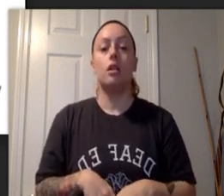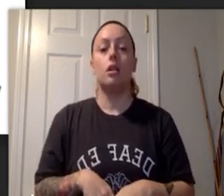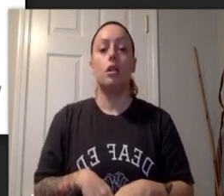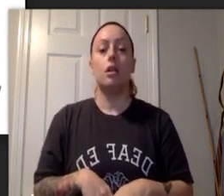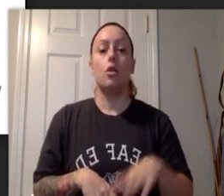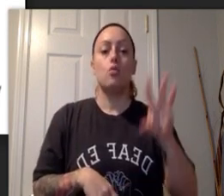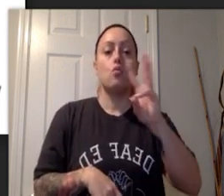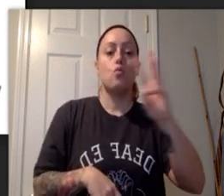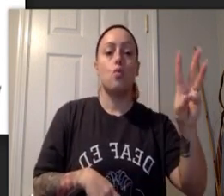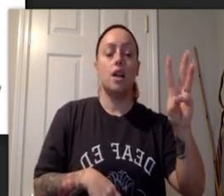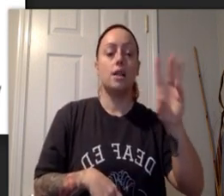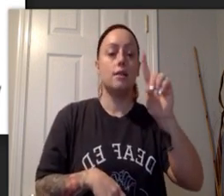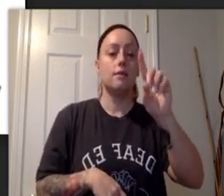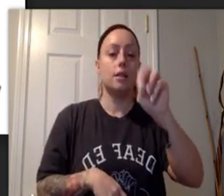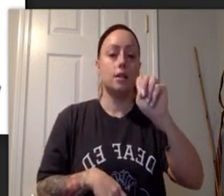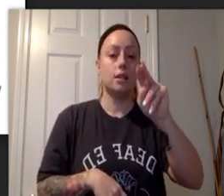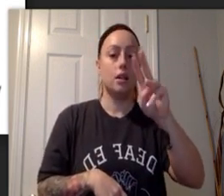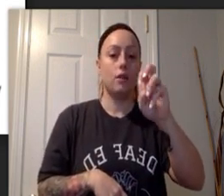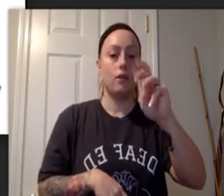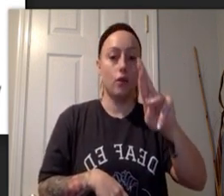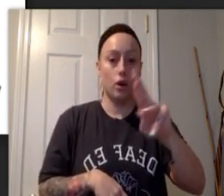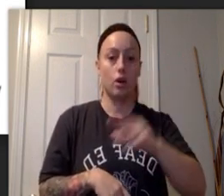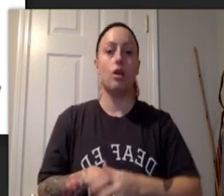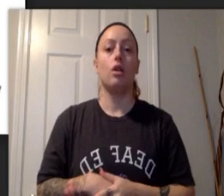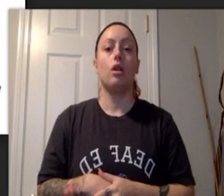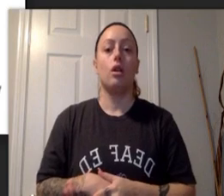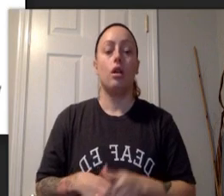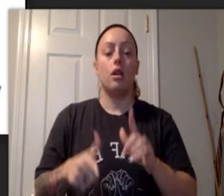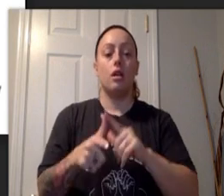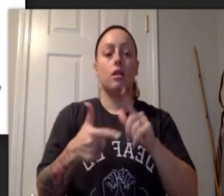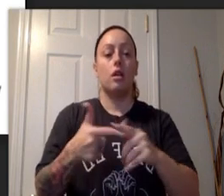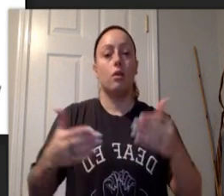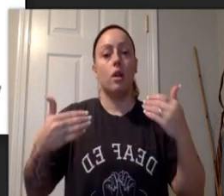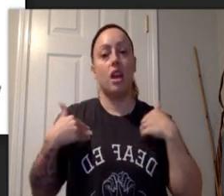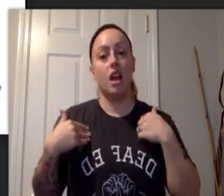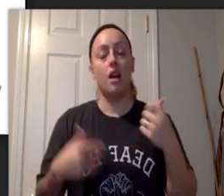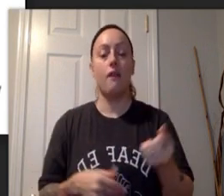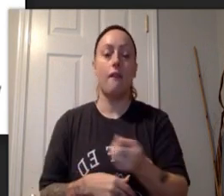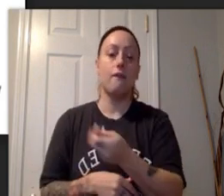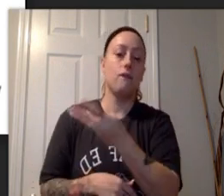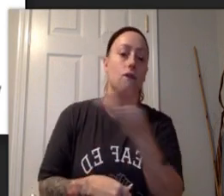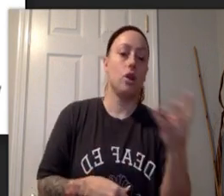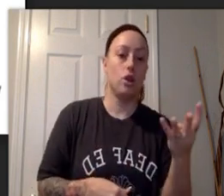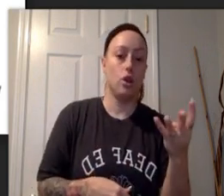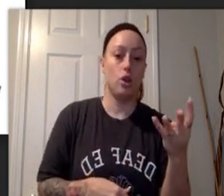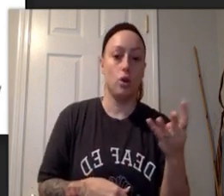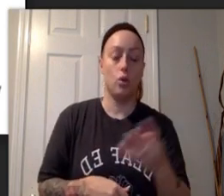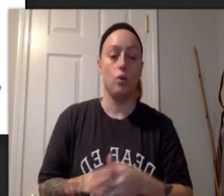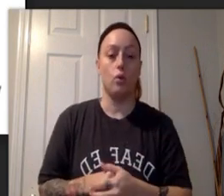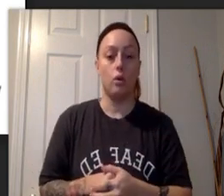Denver. There is also one in Alamosa, and then we have quite a few across the Front Range and the Southern